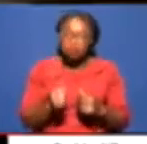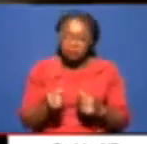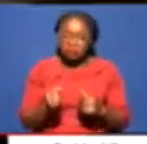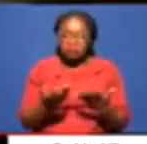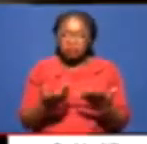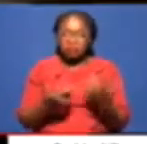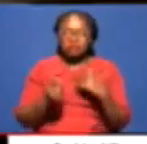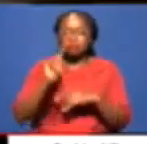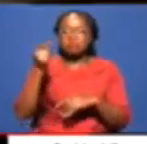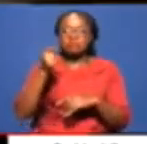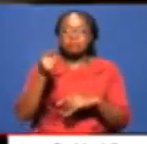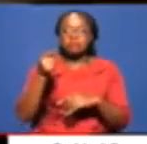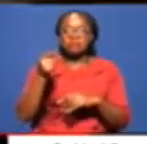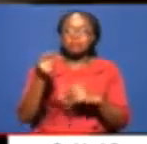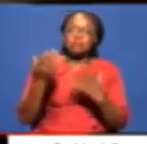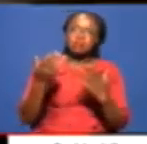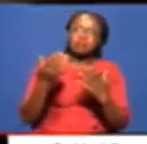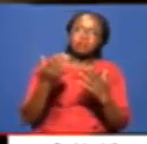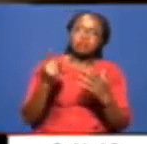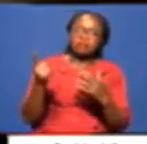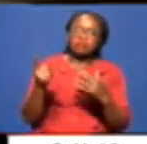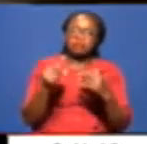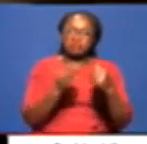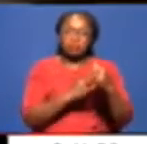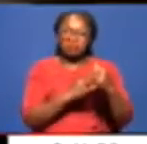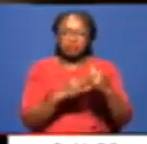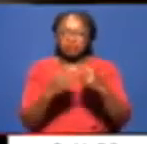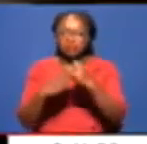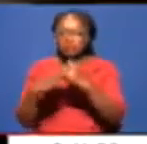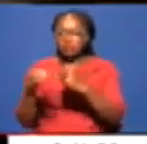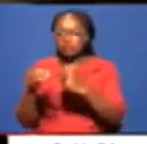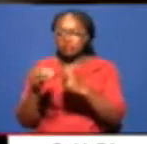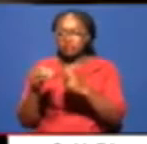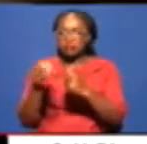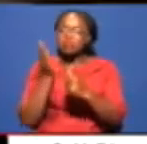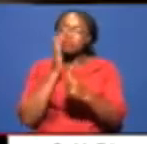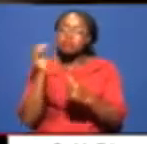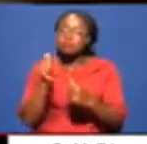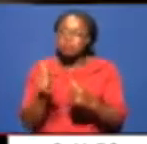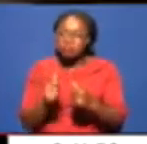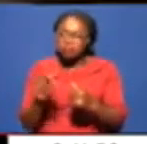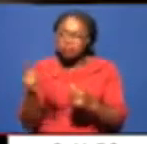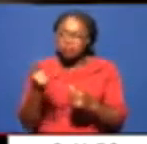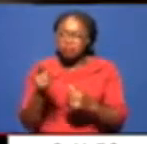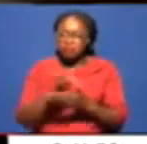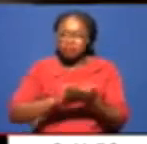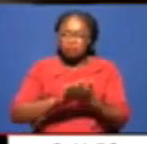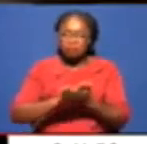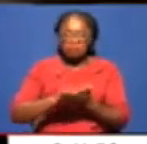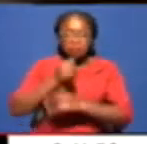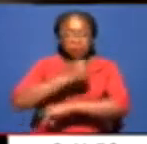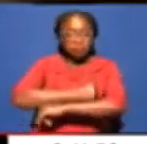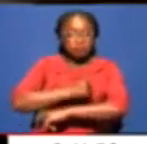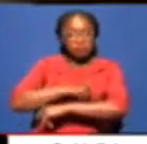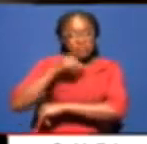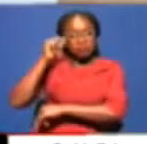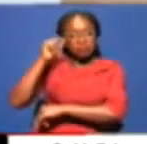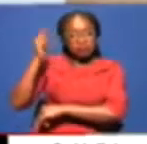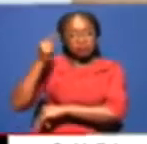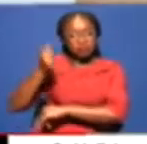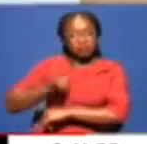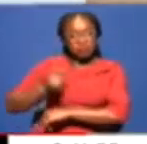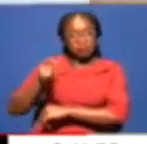middle 1890s. My grandmother came first, and she established a school in Mombasa, which was the first girls' school in